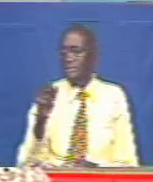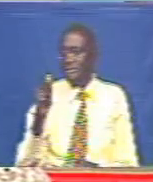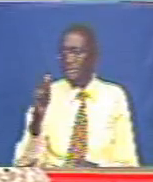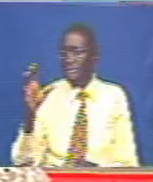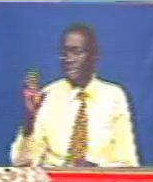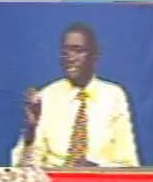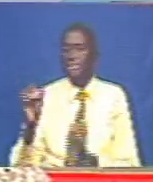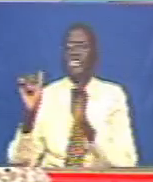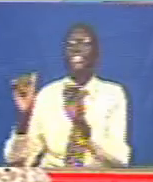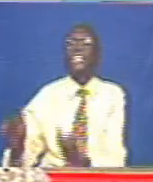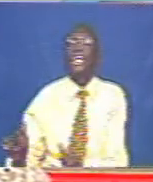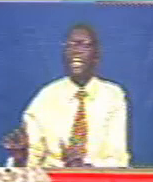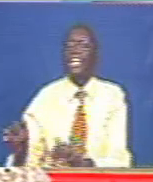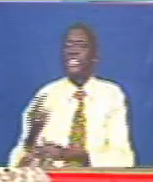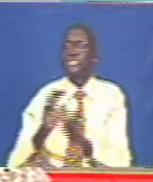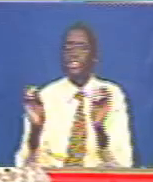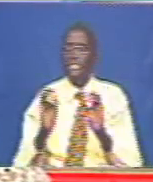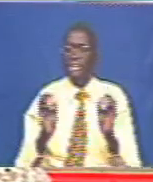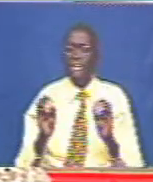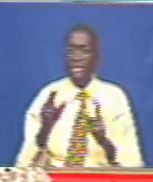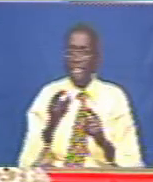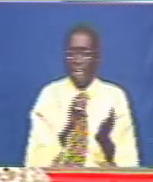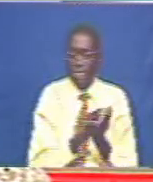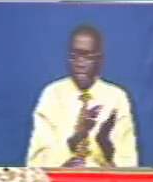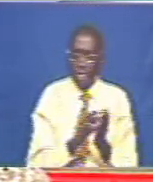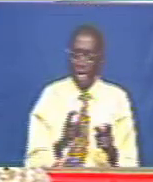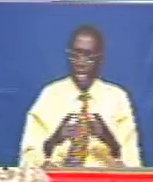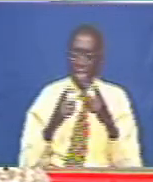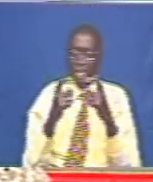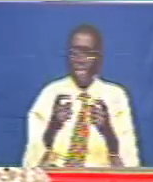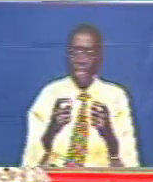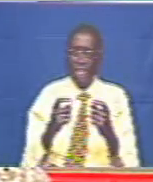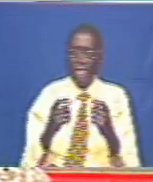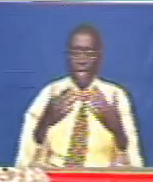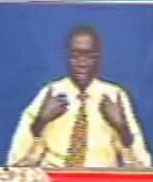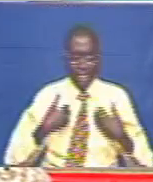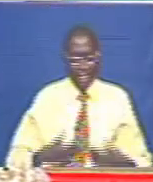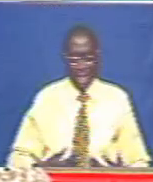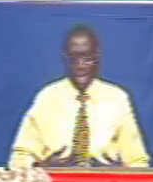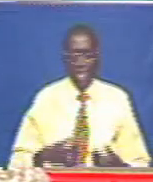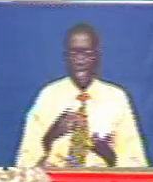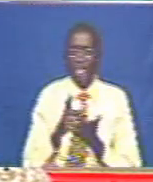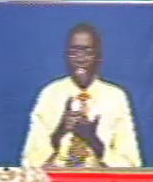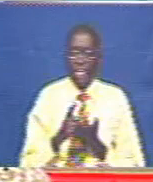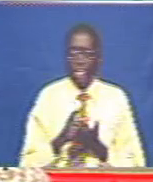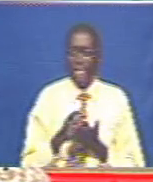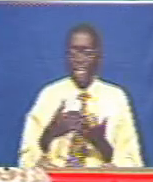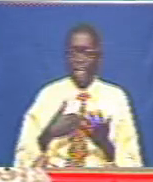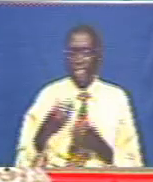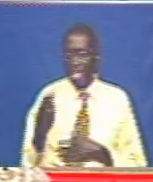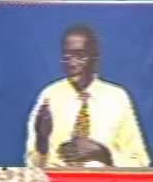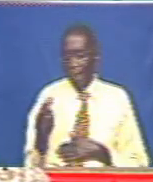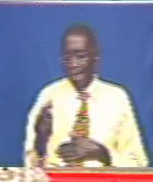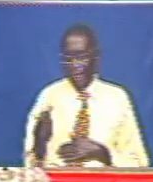idle, because these deposits are the ones that give you and me loans, mm-hmm, so they are lying in our pockets and in